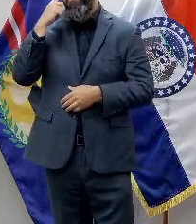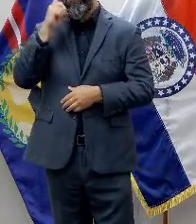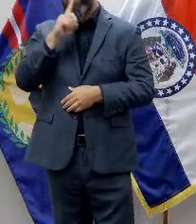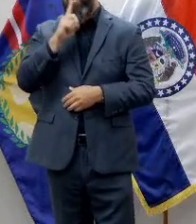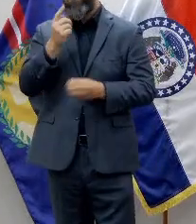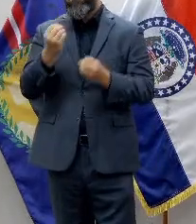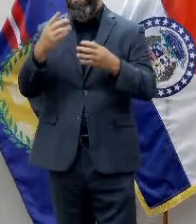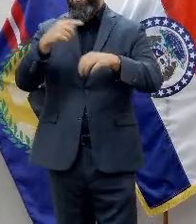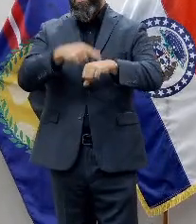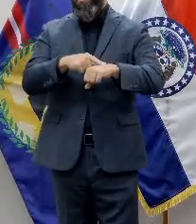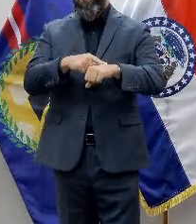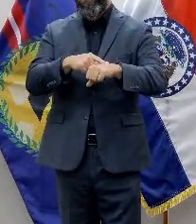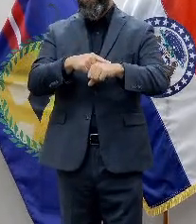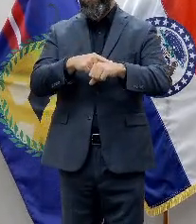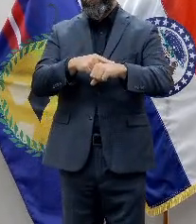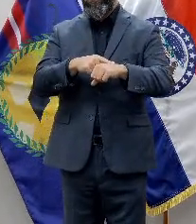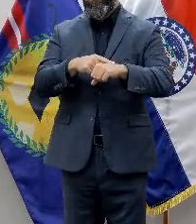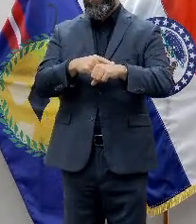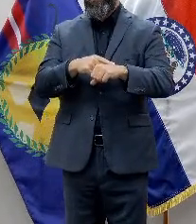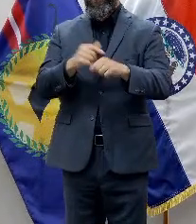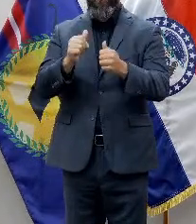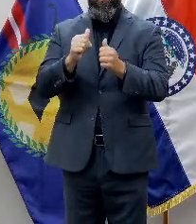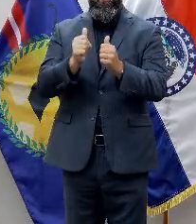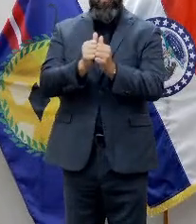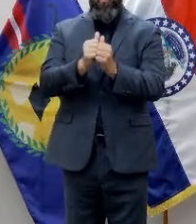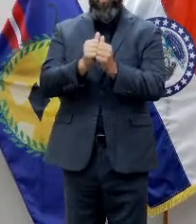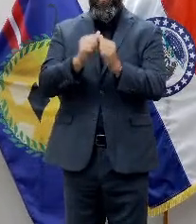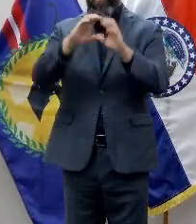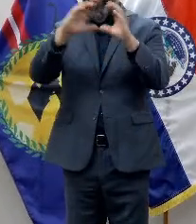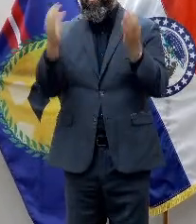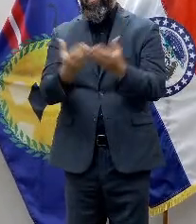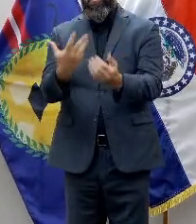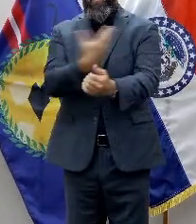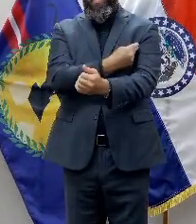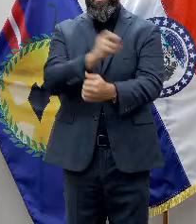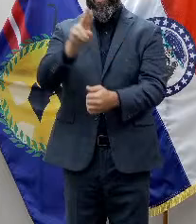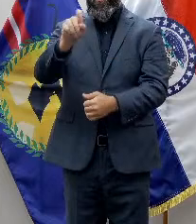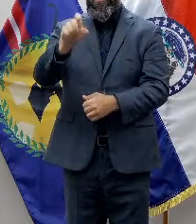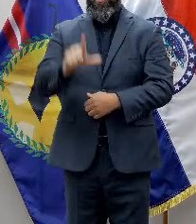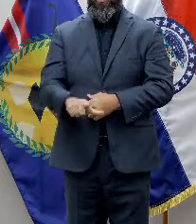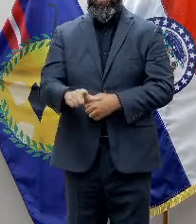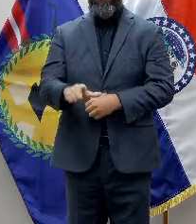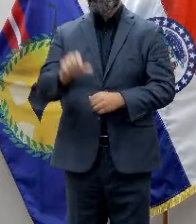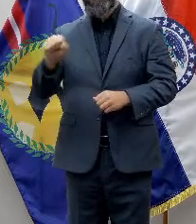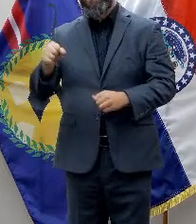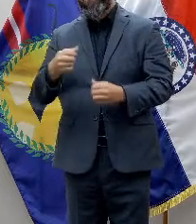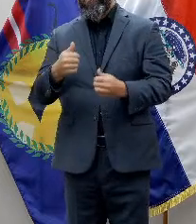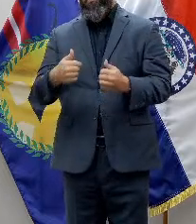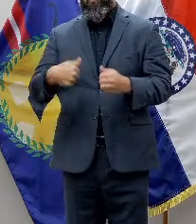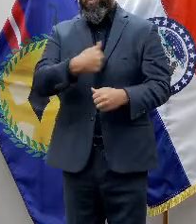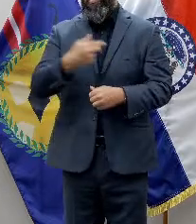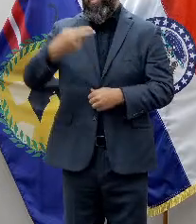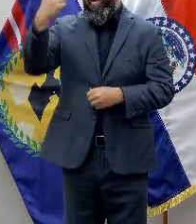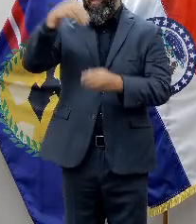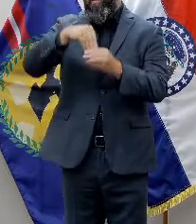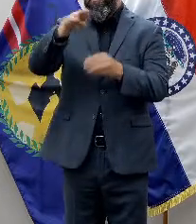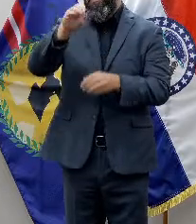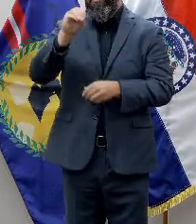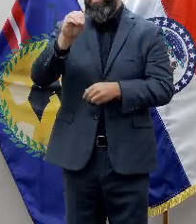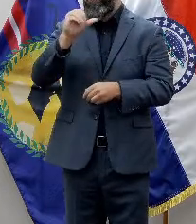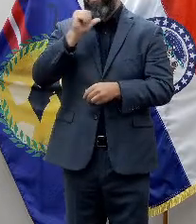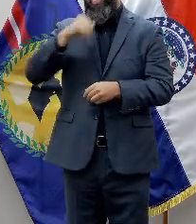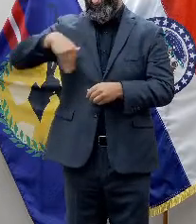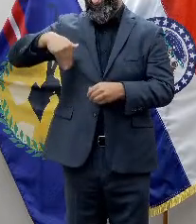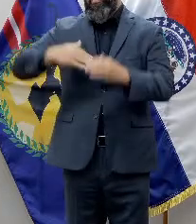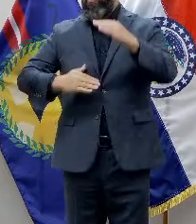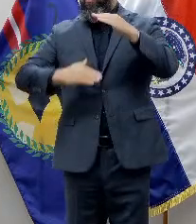where, given our overall low vaccination rate, we have one of the highest in Missouri, but it's not where we want it to be. So there is still a lot of need for us